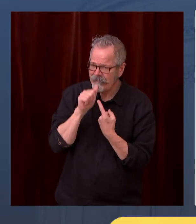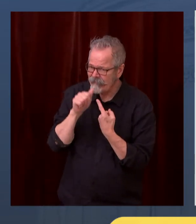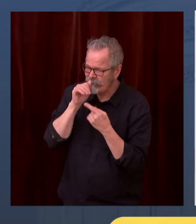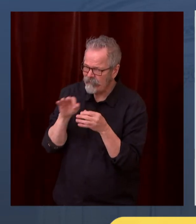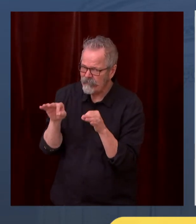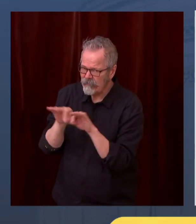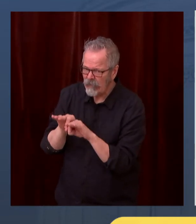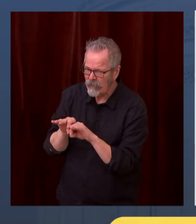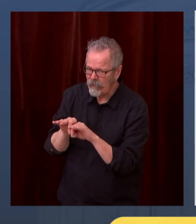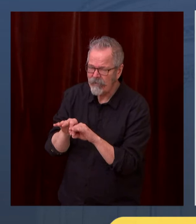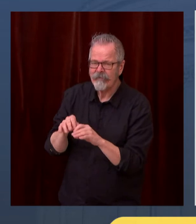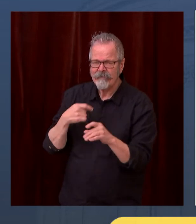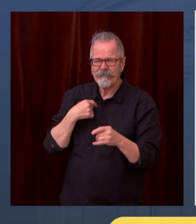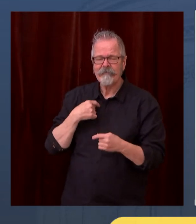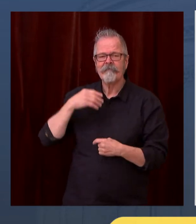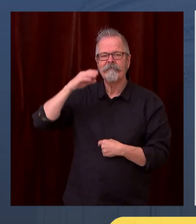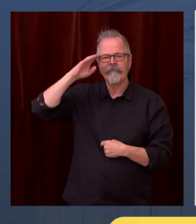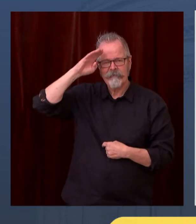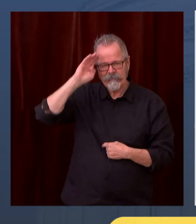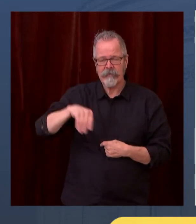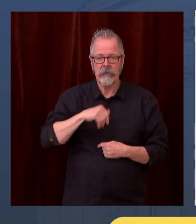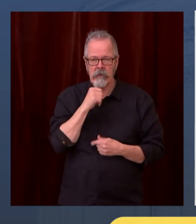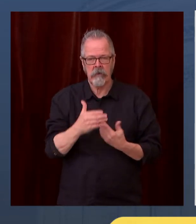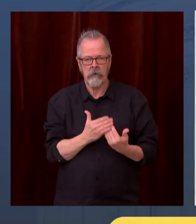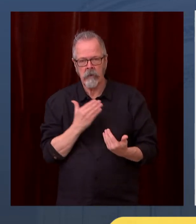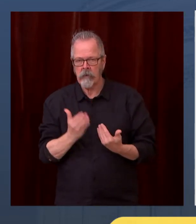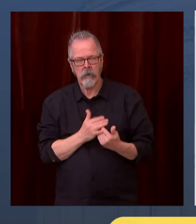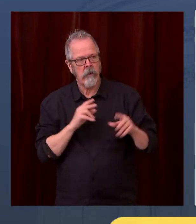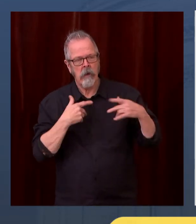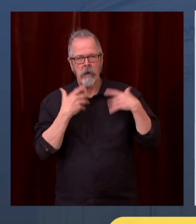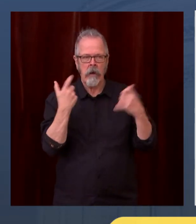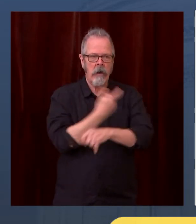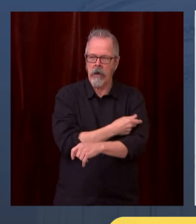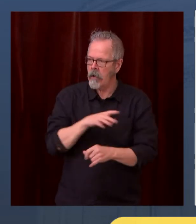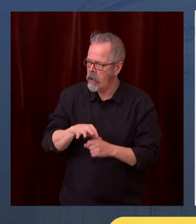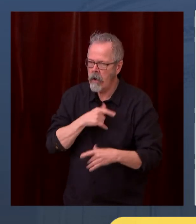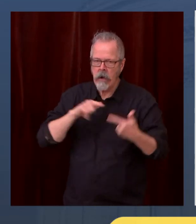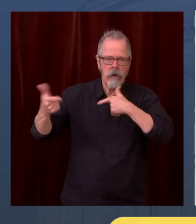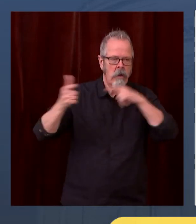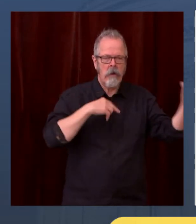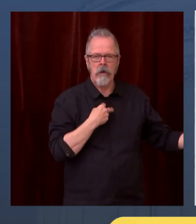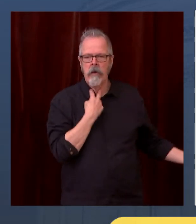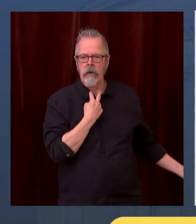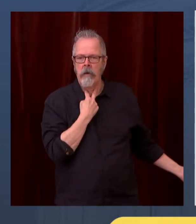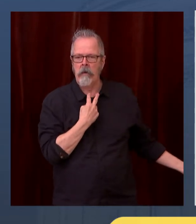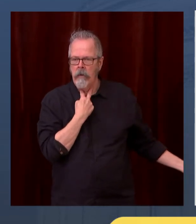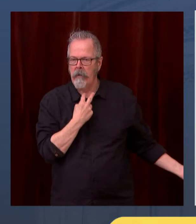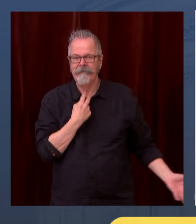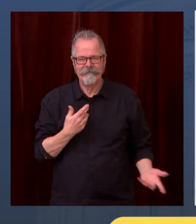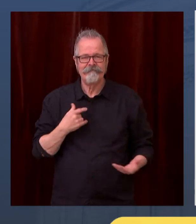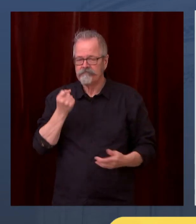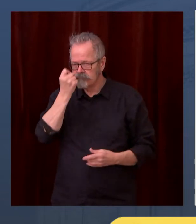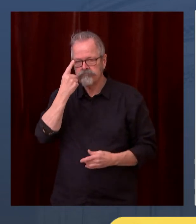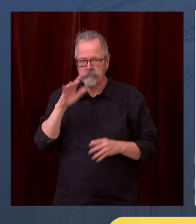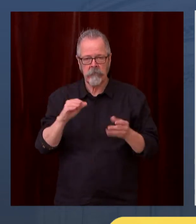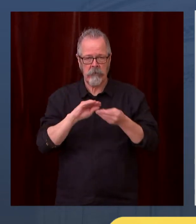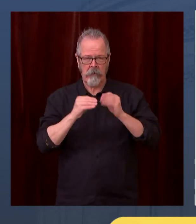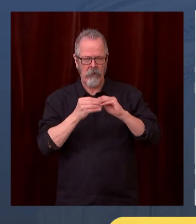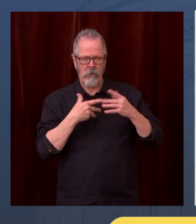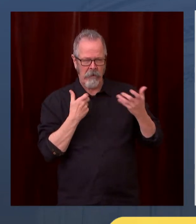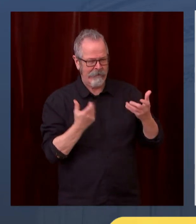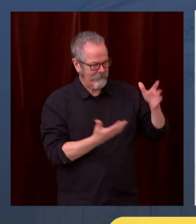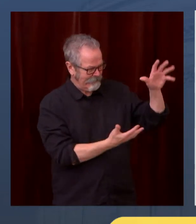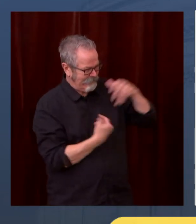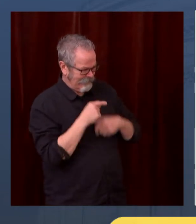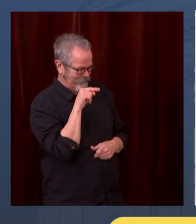We know it is difficult right now, as the governor mentioned, with just the number. It's a numbers game in terms of the numbers